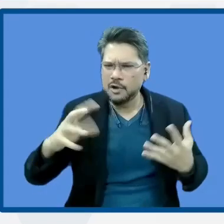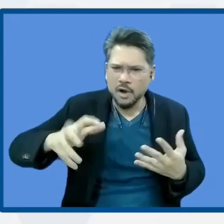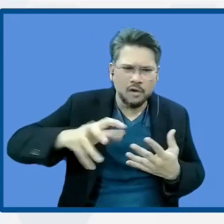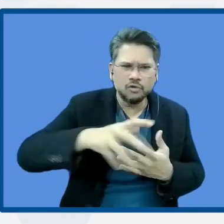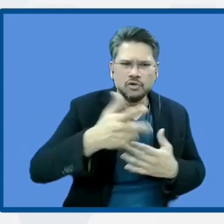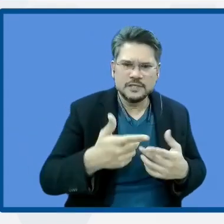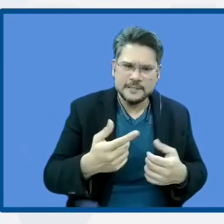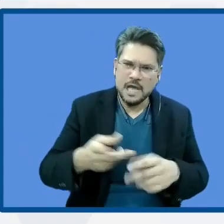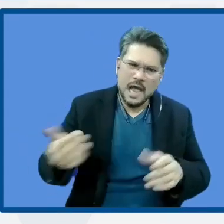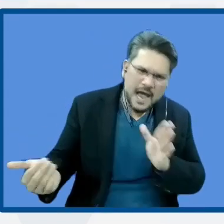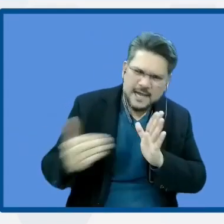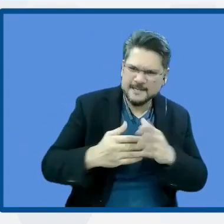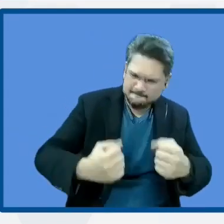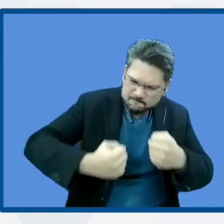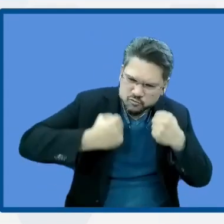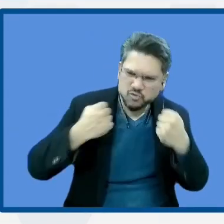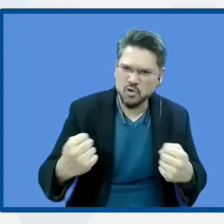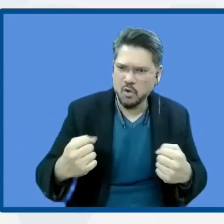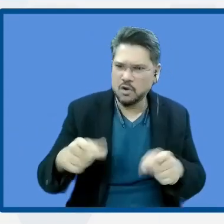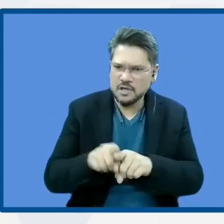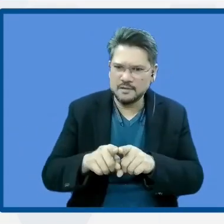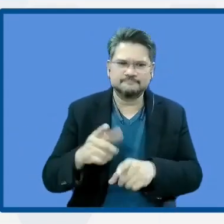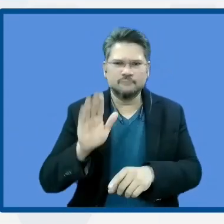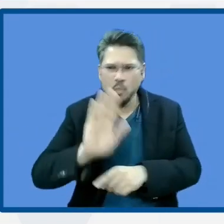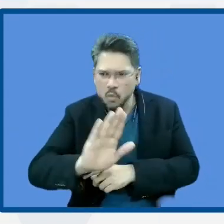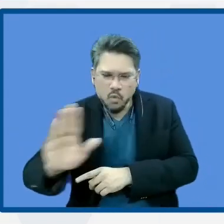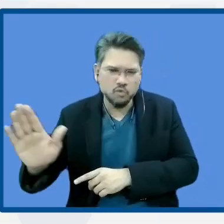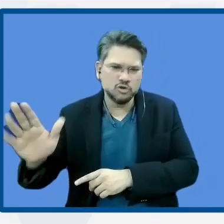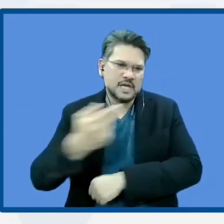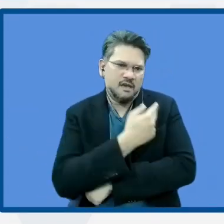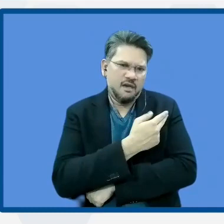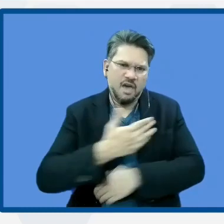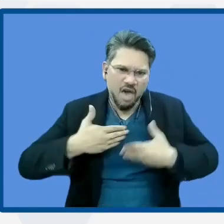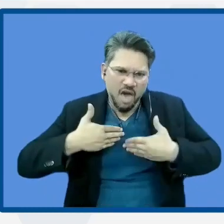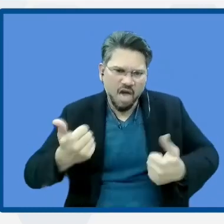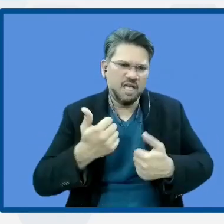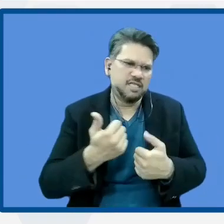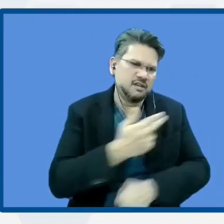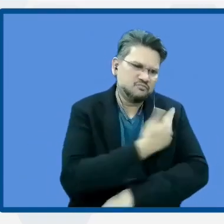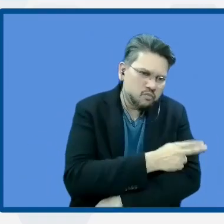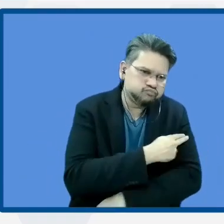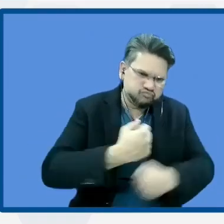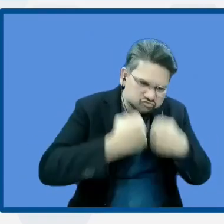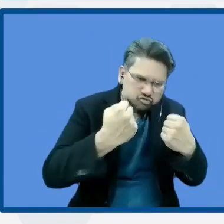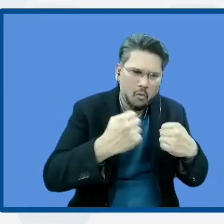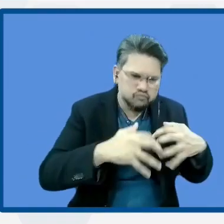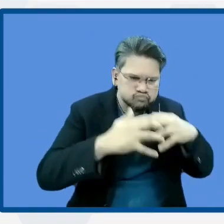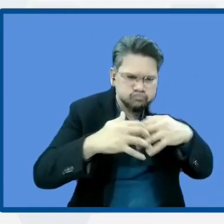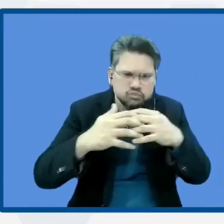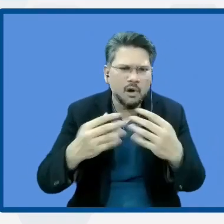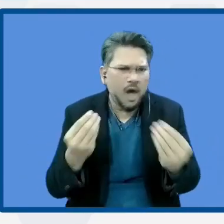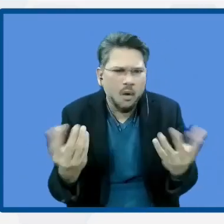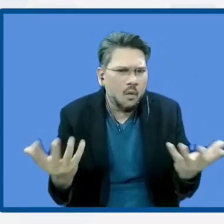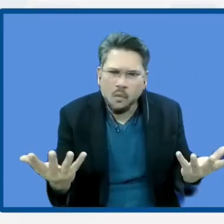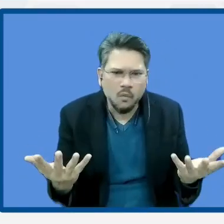or strengthen their public health sector? How can we have an